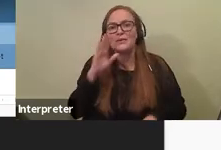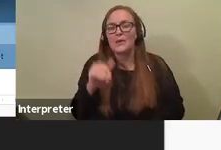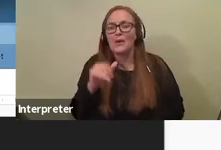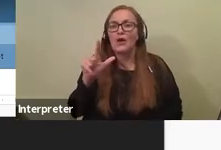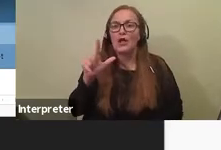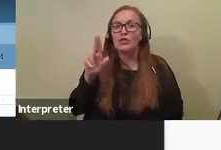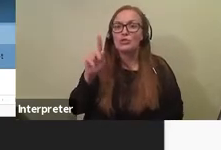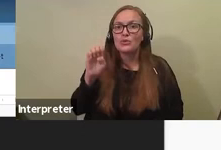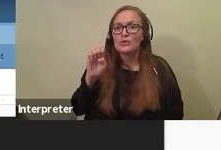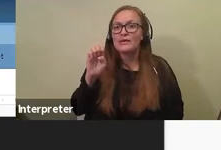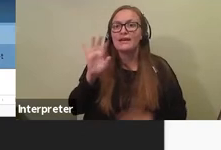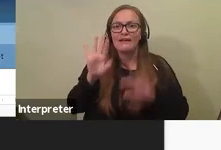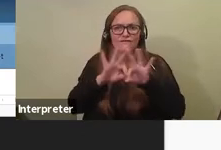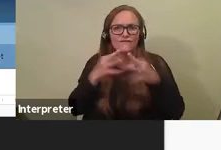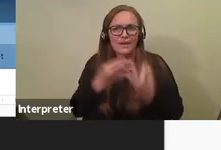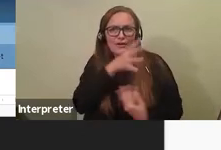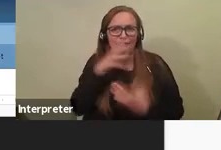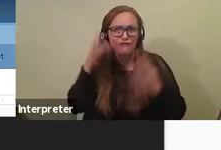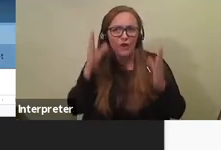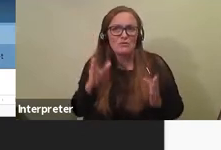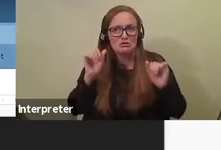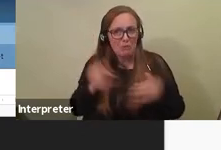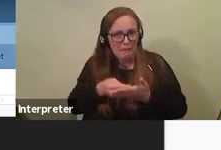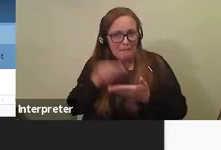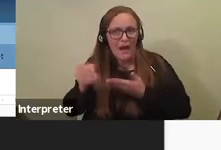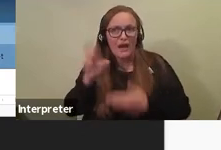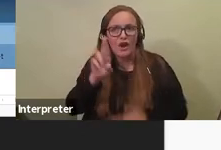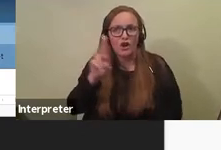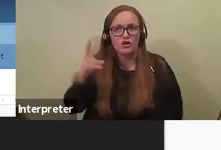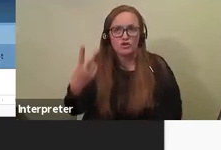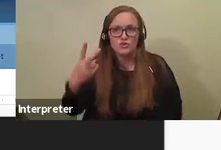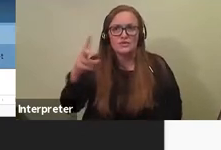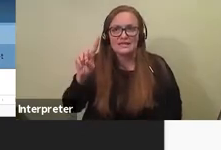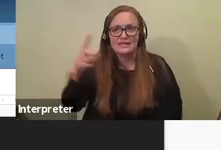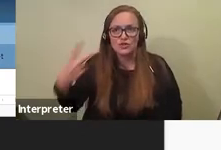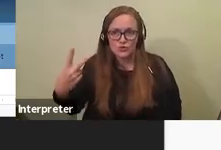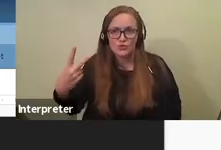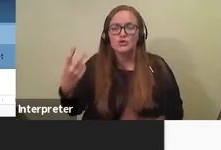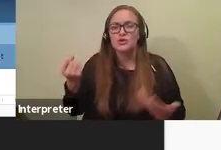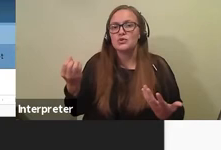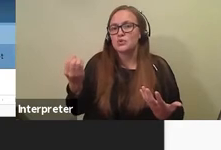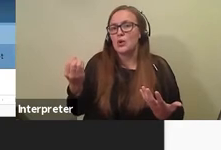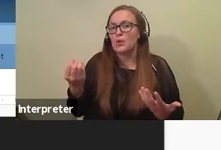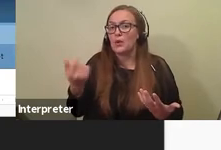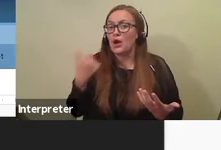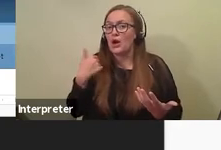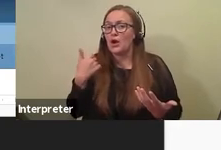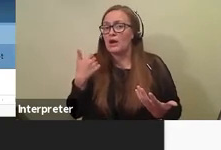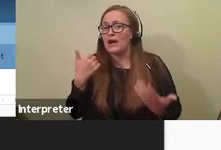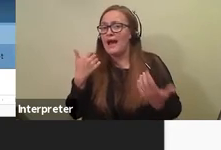afford R2-D2. So how close are we to a reality where robots are commonplace